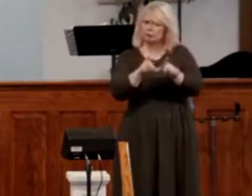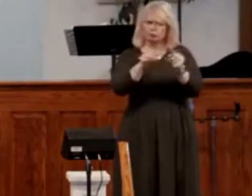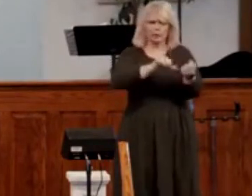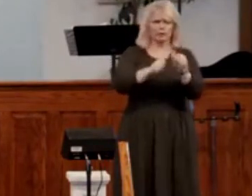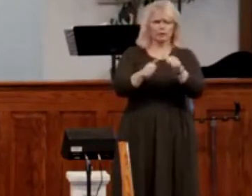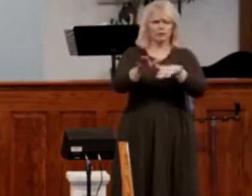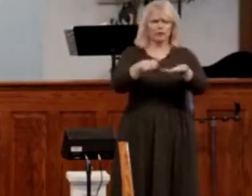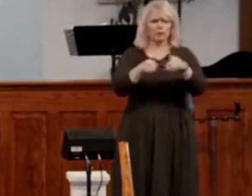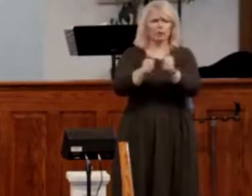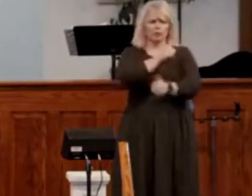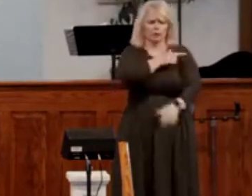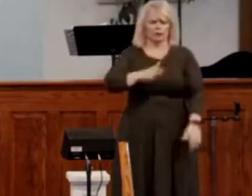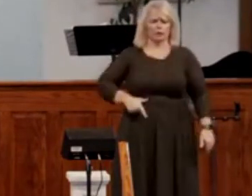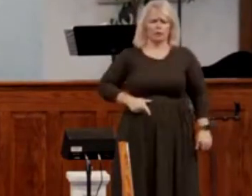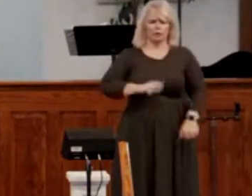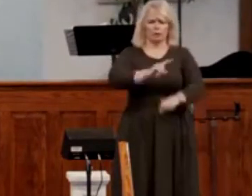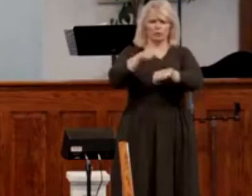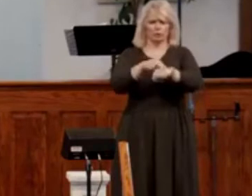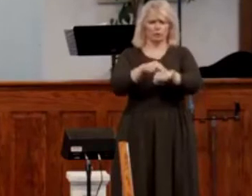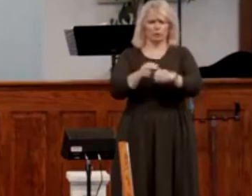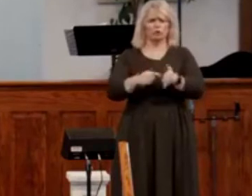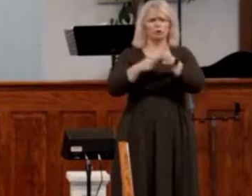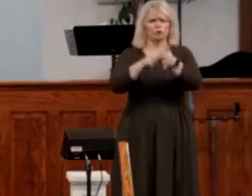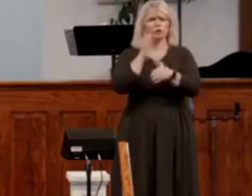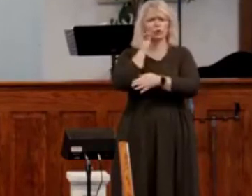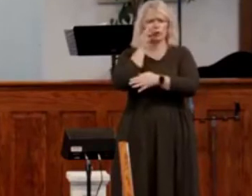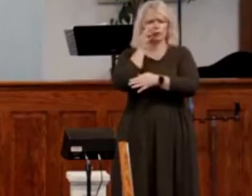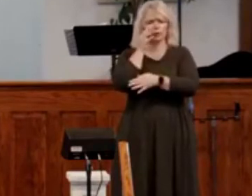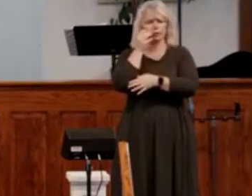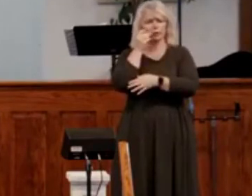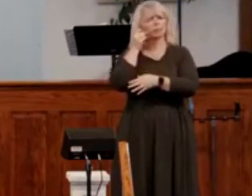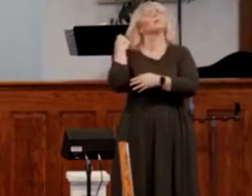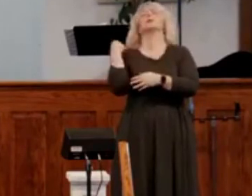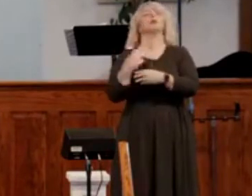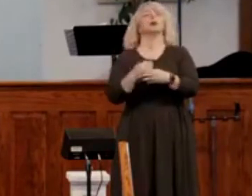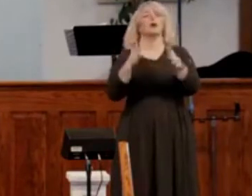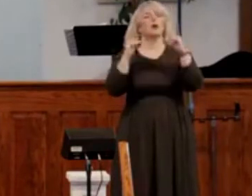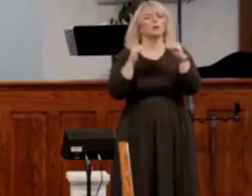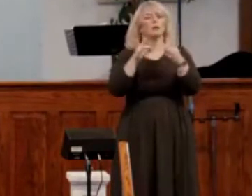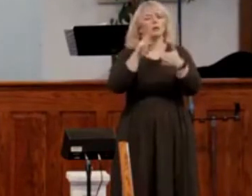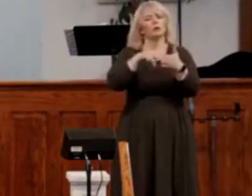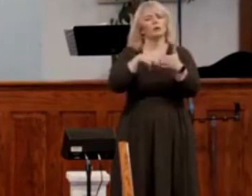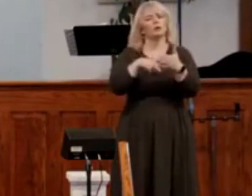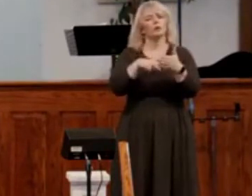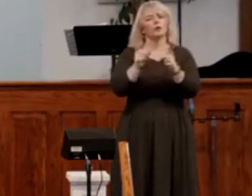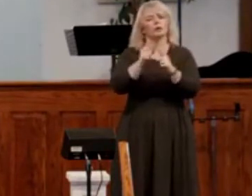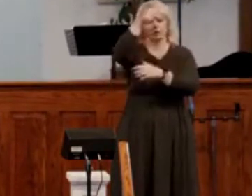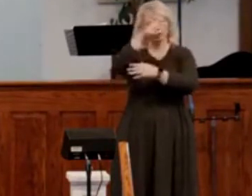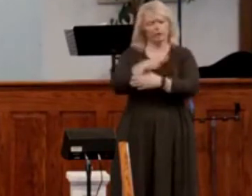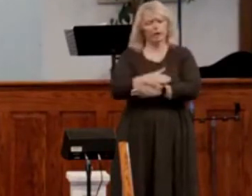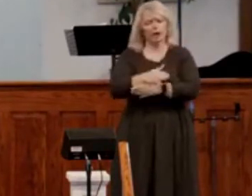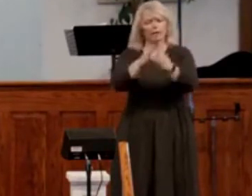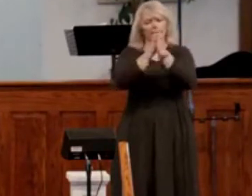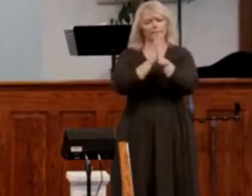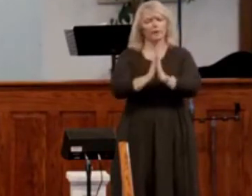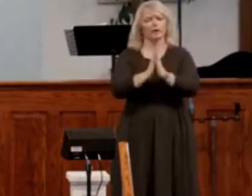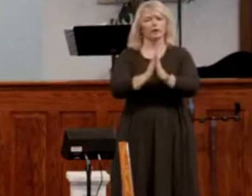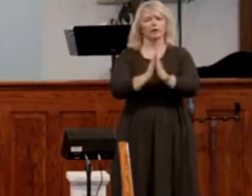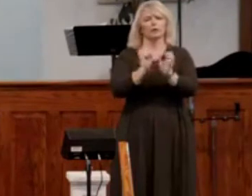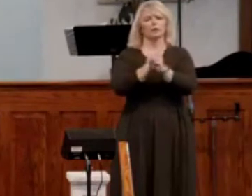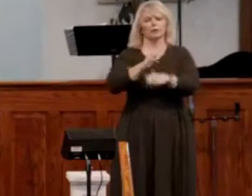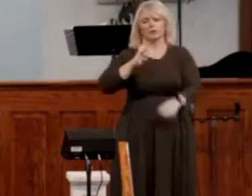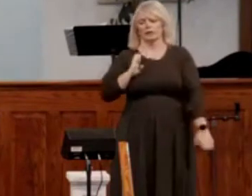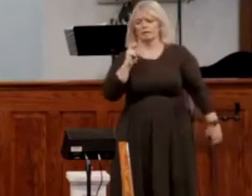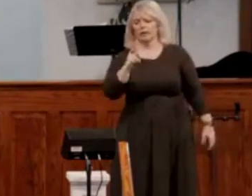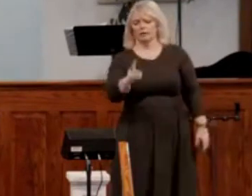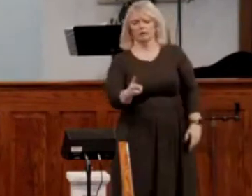Lord regularly? And are you bearing fruit? Hopefully you're reading the Word of God. Hopefully you're praying. Hopefully you make evangelism a part of your